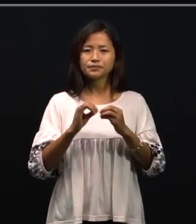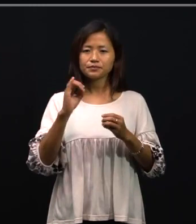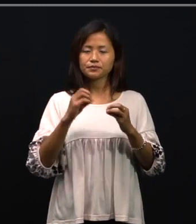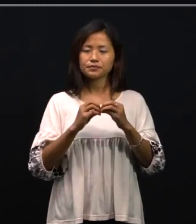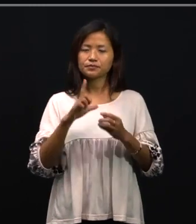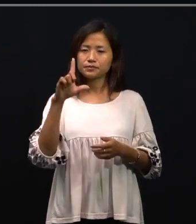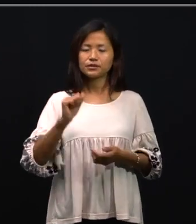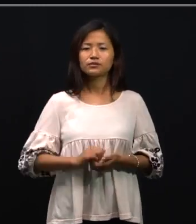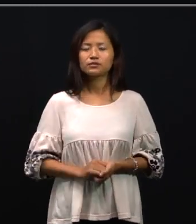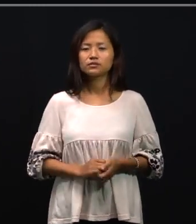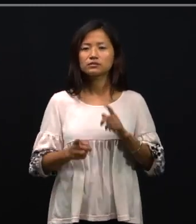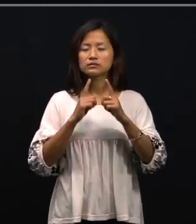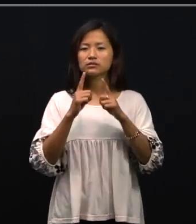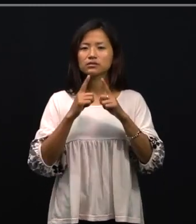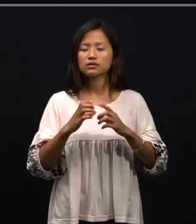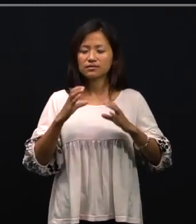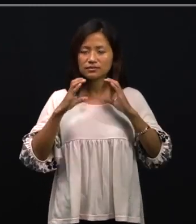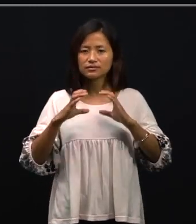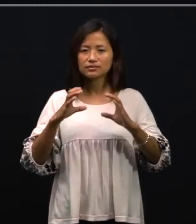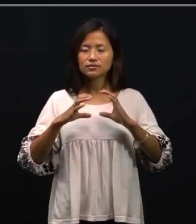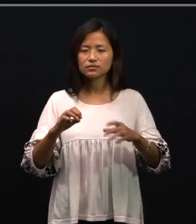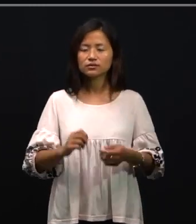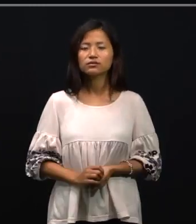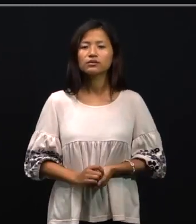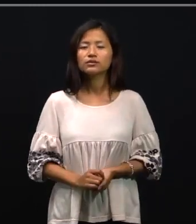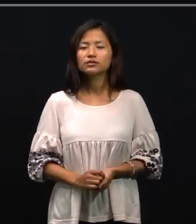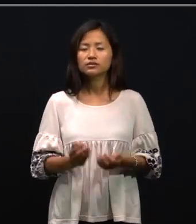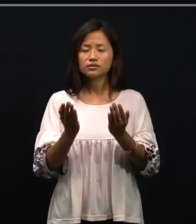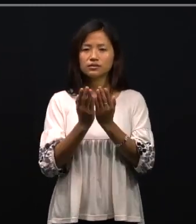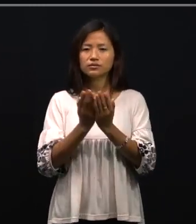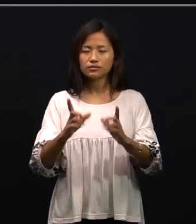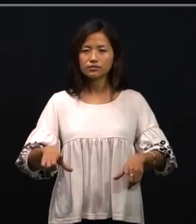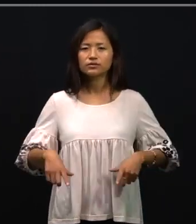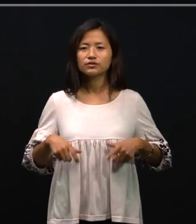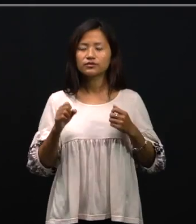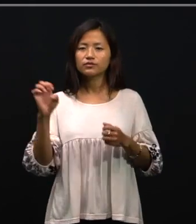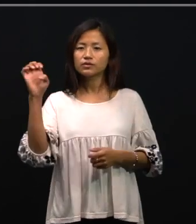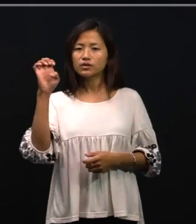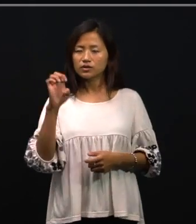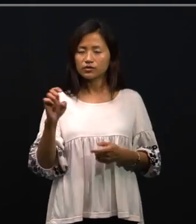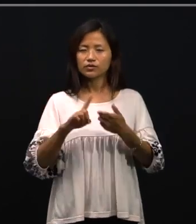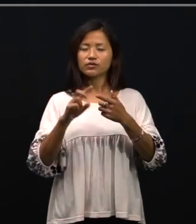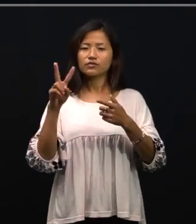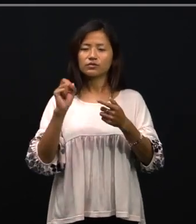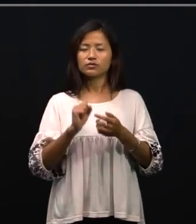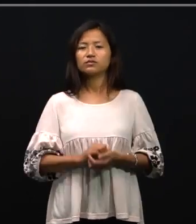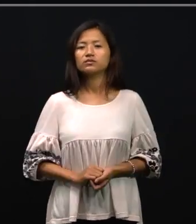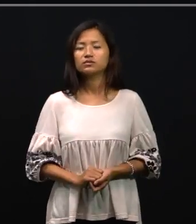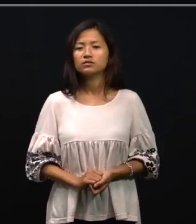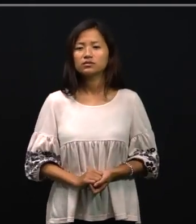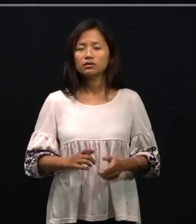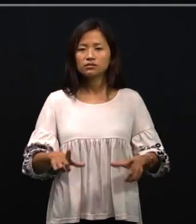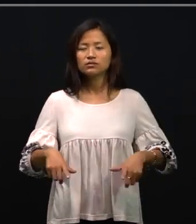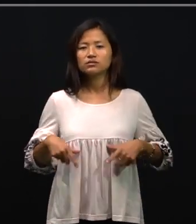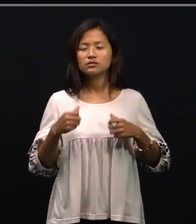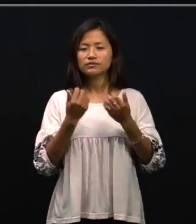have discussed, which is concerned with the study of life, it's the story of evolution. It's a story of living